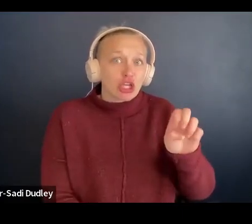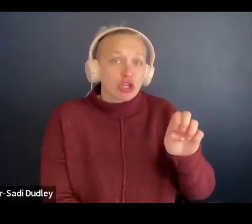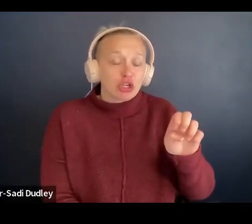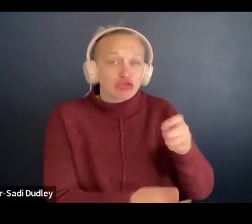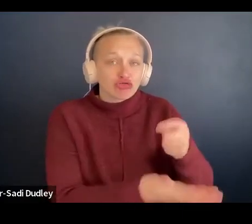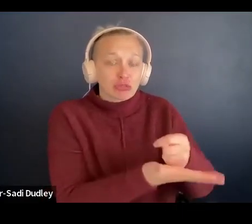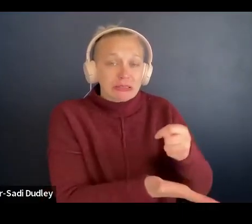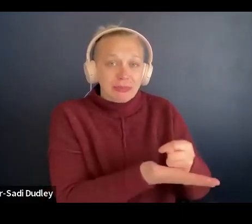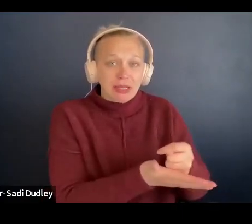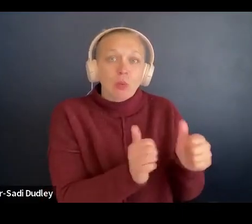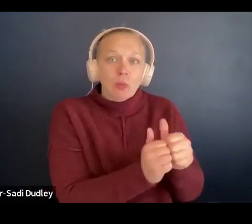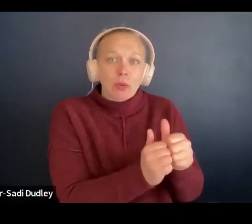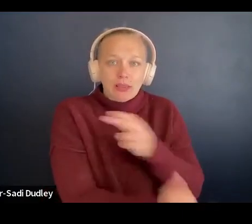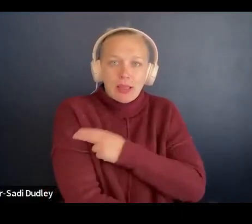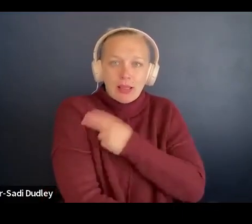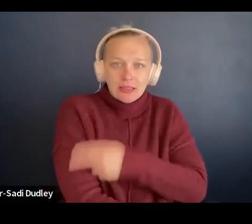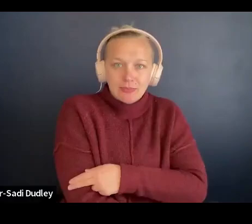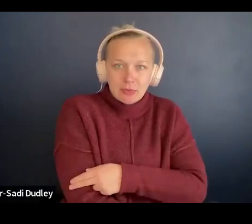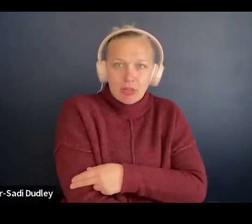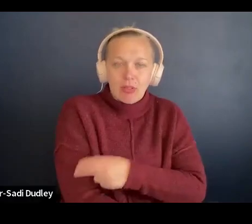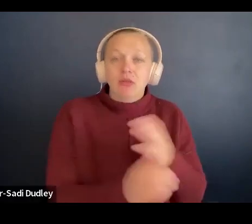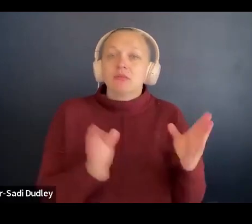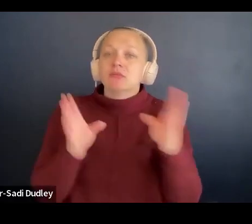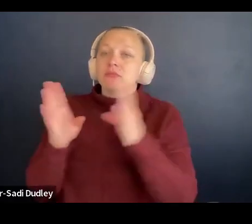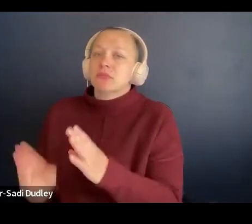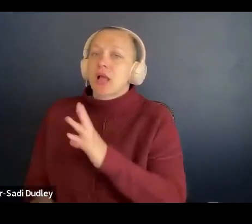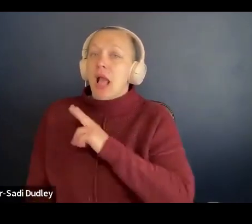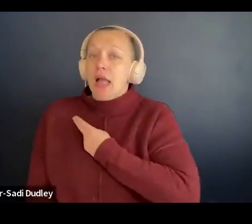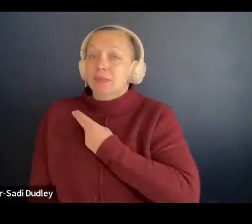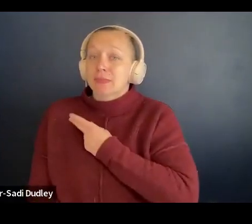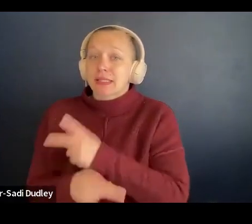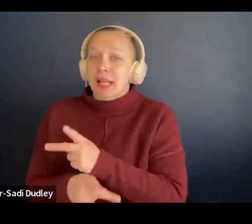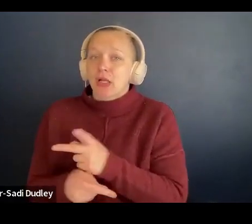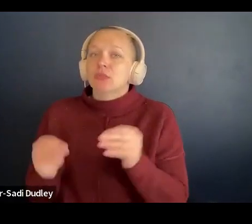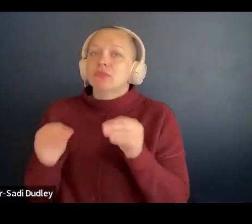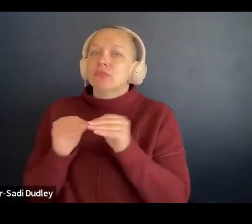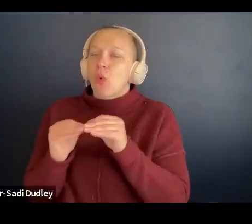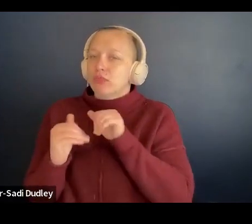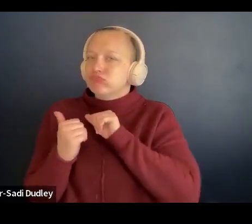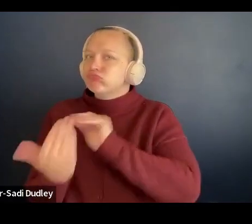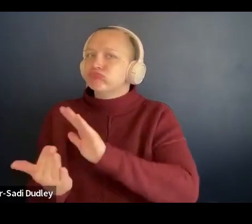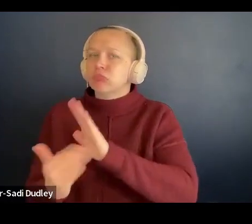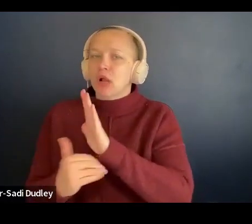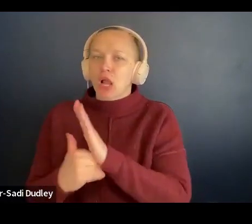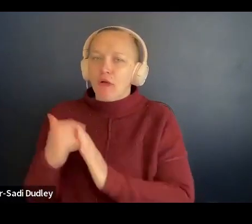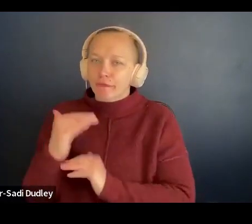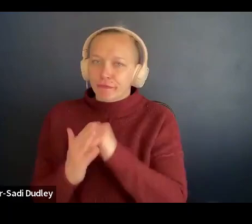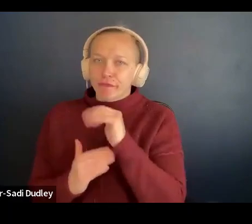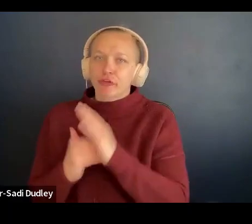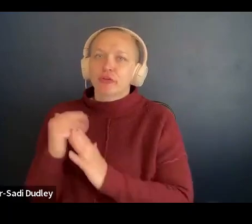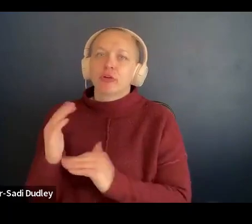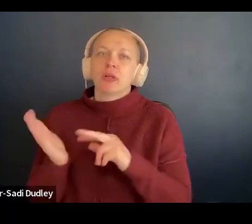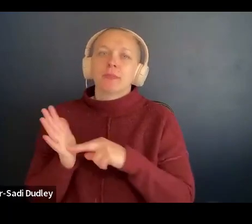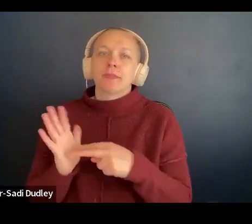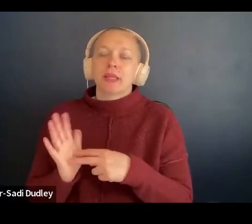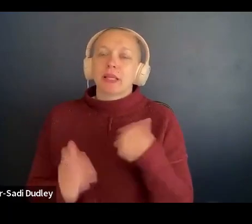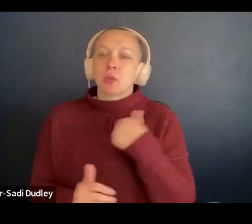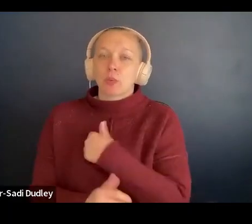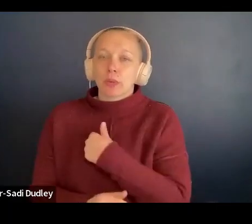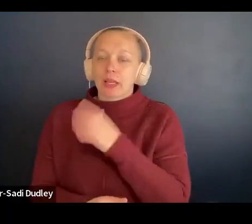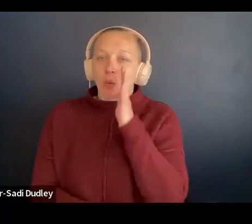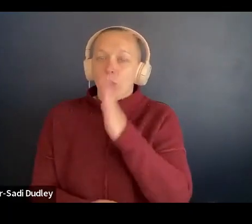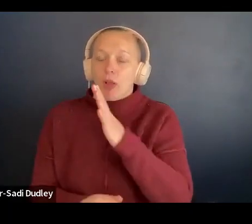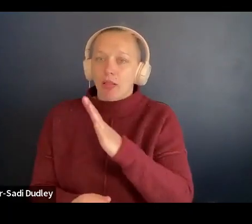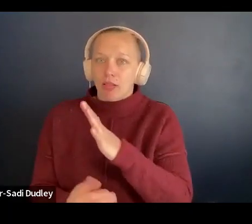the comfort approach, right? Just to that terminal illness that we bring a patient on for hospice care, hospice